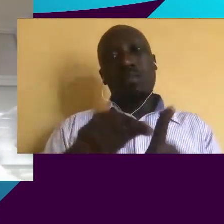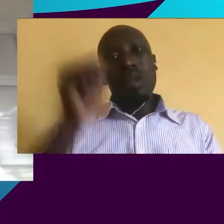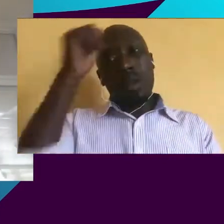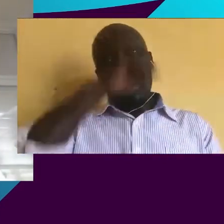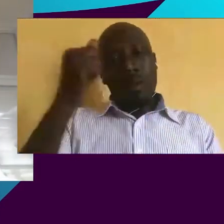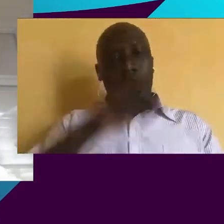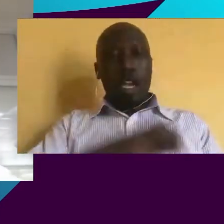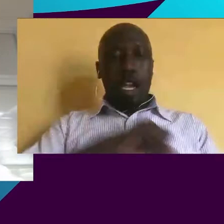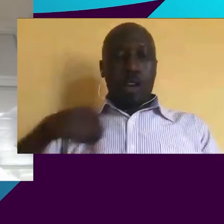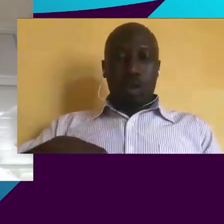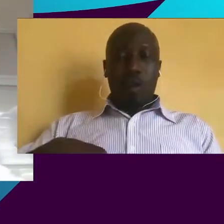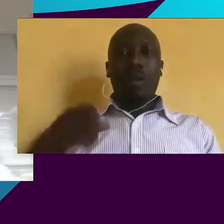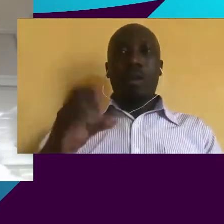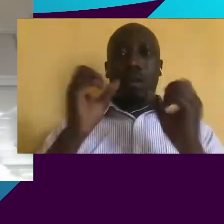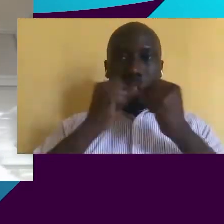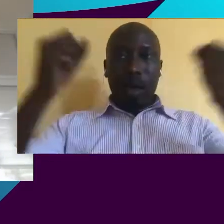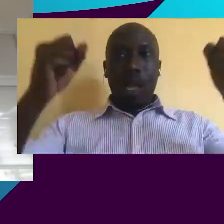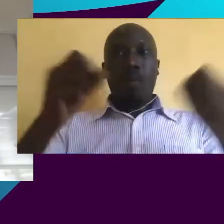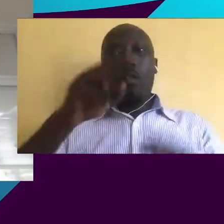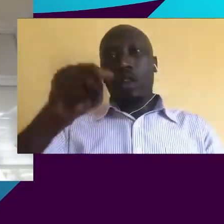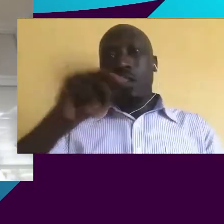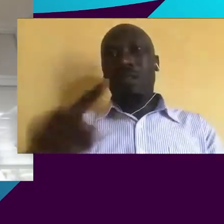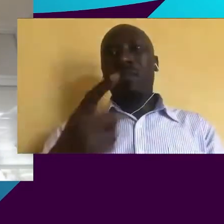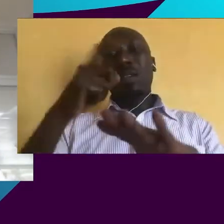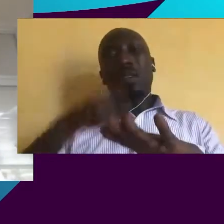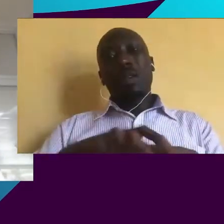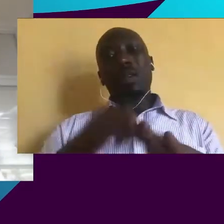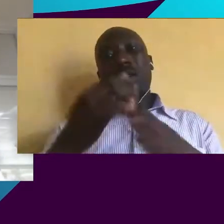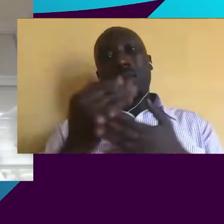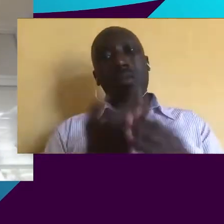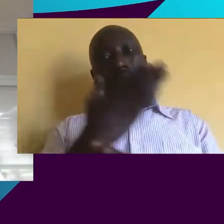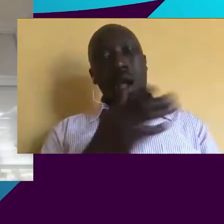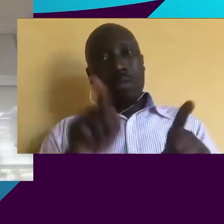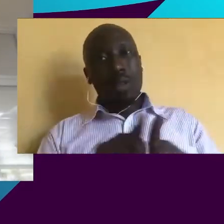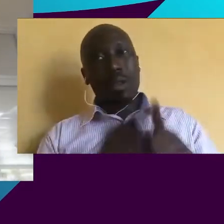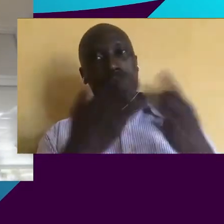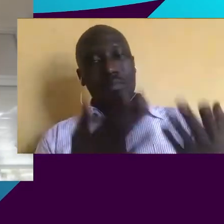very first time because we haven't made those strides yet.